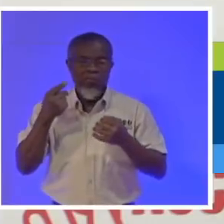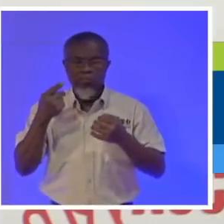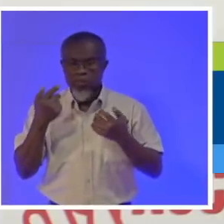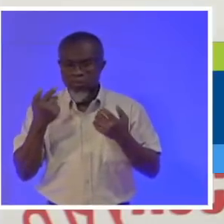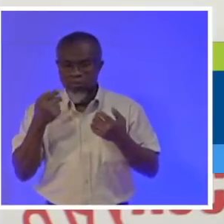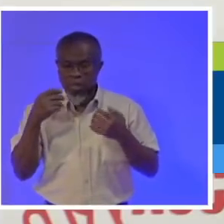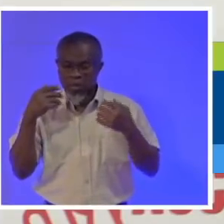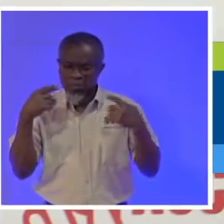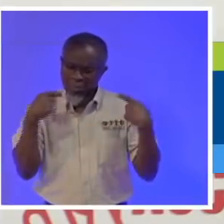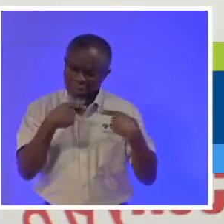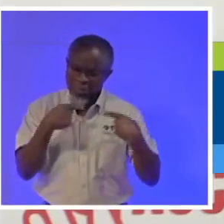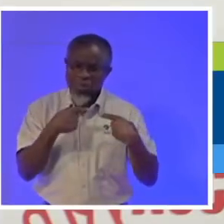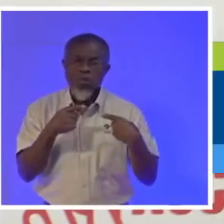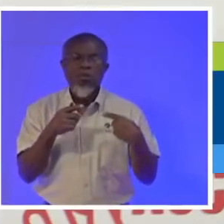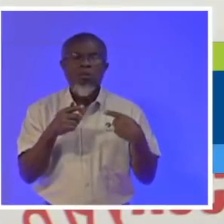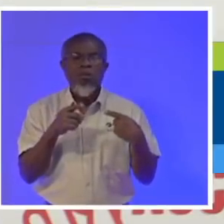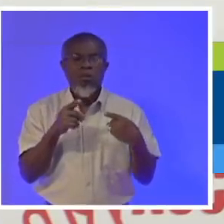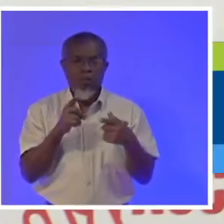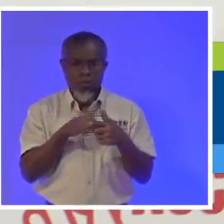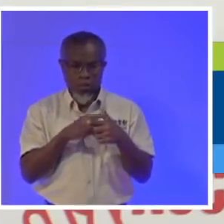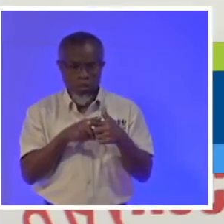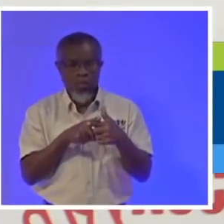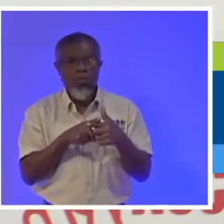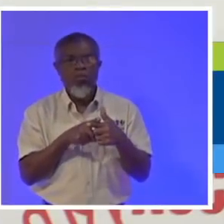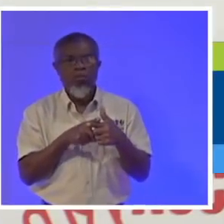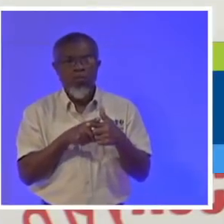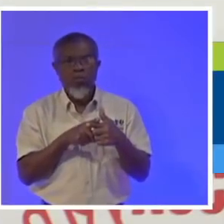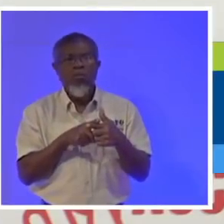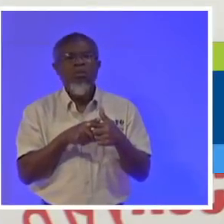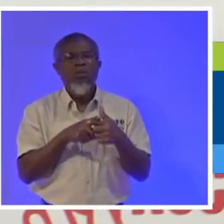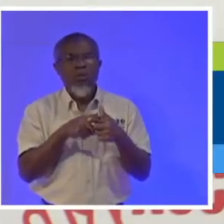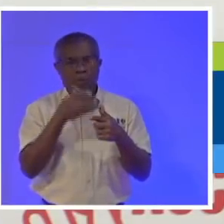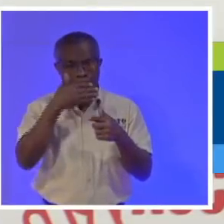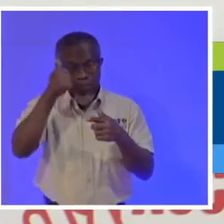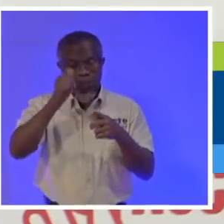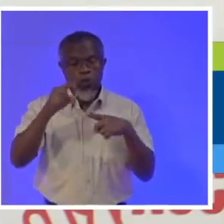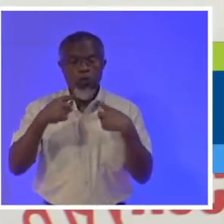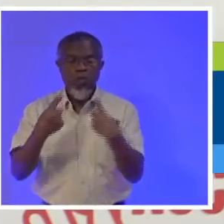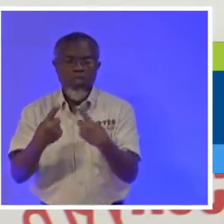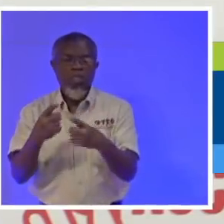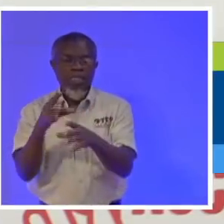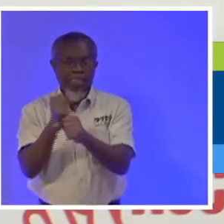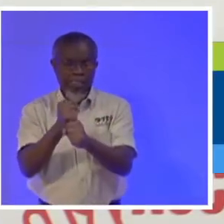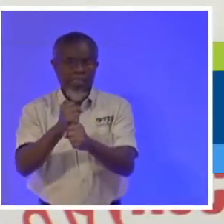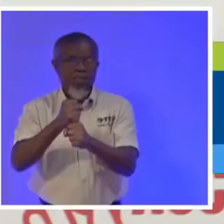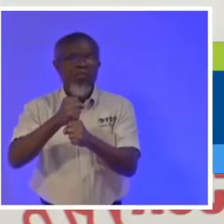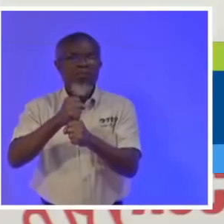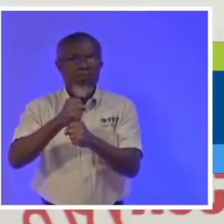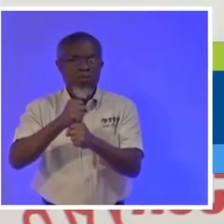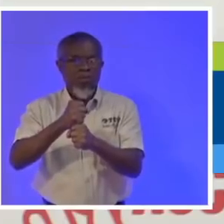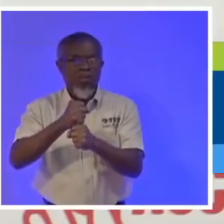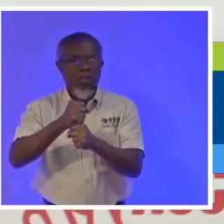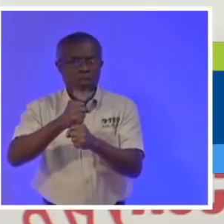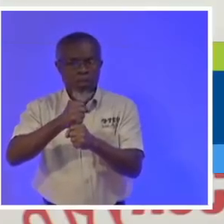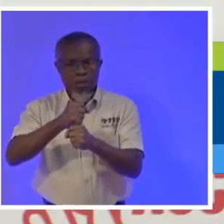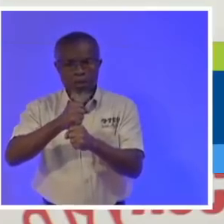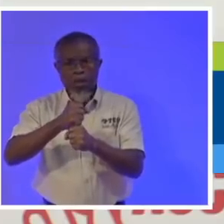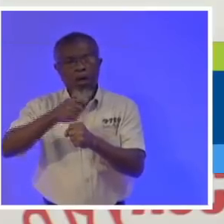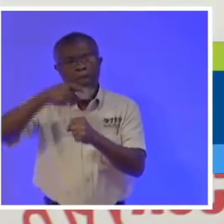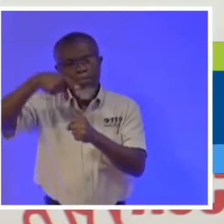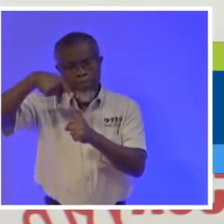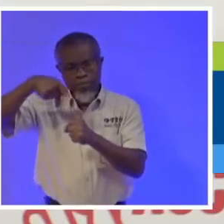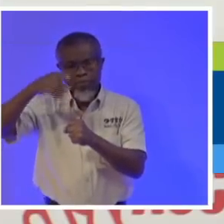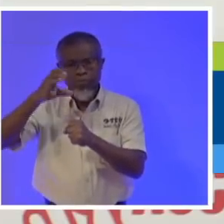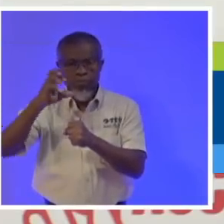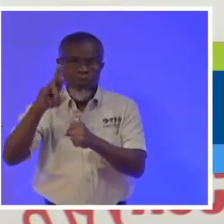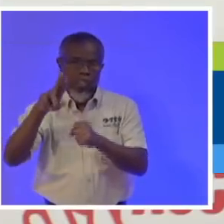the possibility of COVID and go about your business. You still would want to then continue on to have some confirmatory result with the PCR